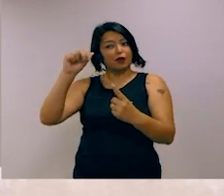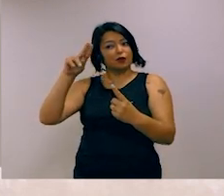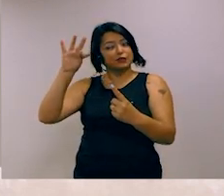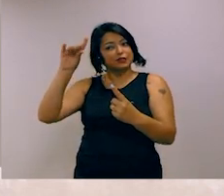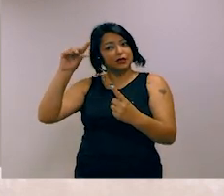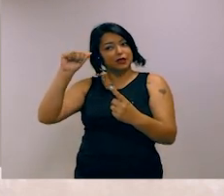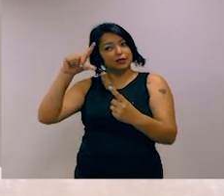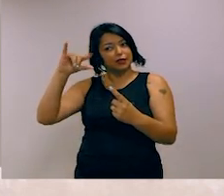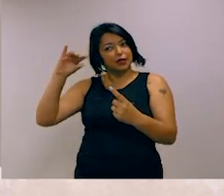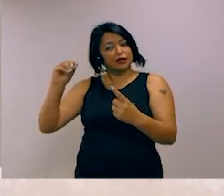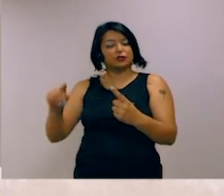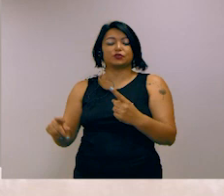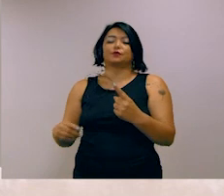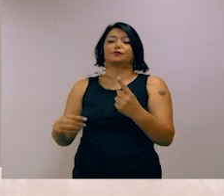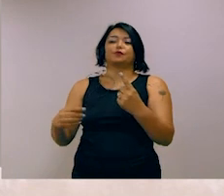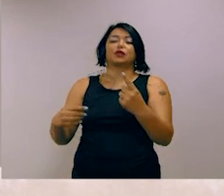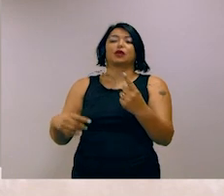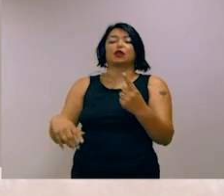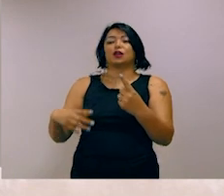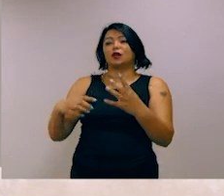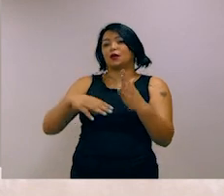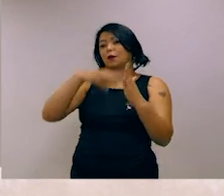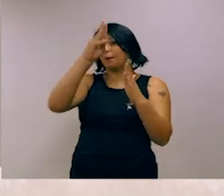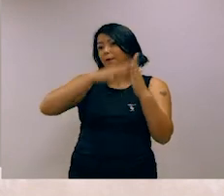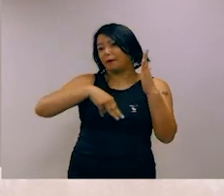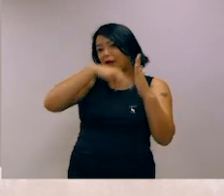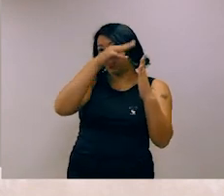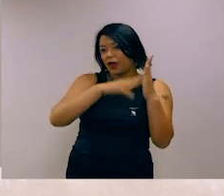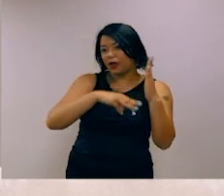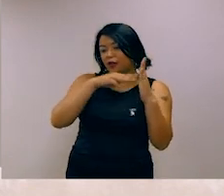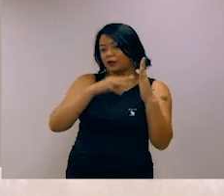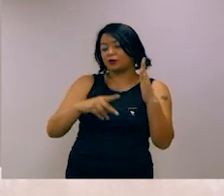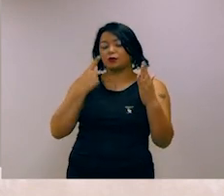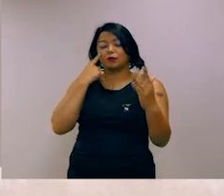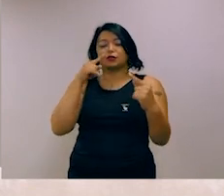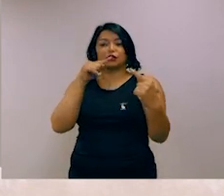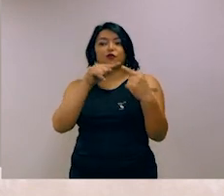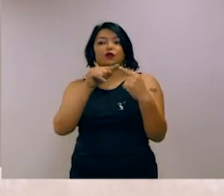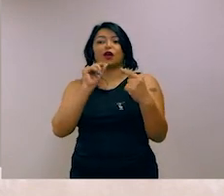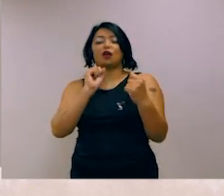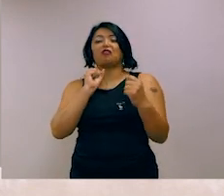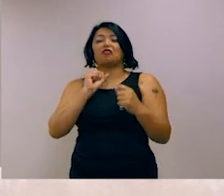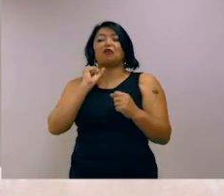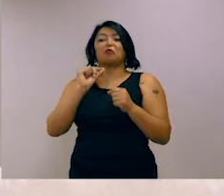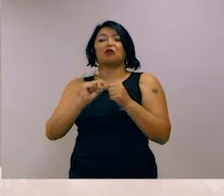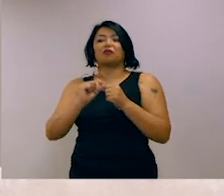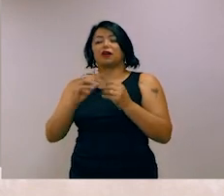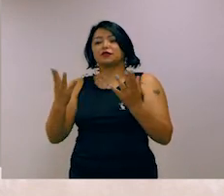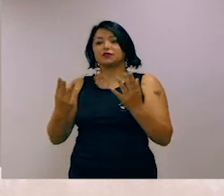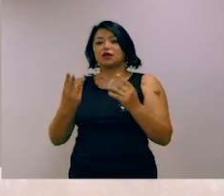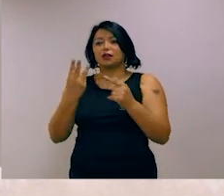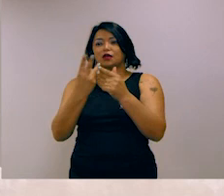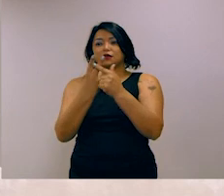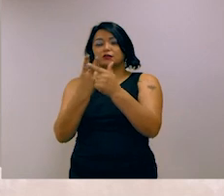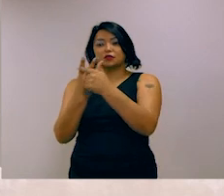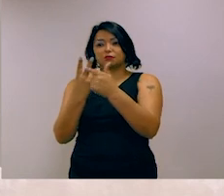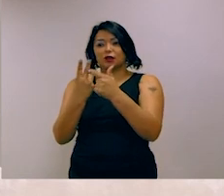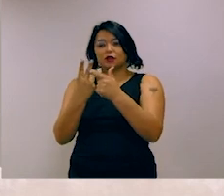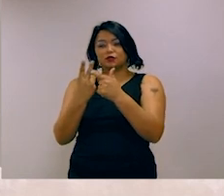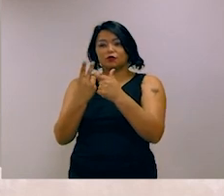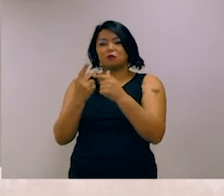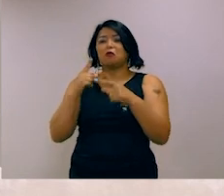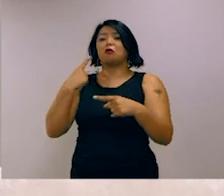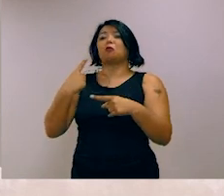and then identifying the mechanism. And you can think of both this question as, why do we find these correlations that we